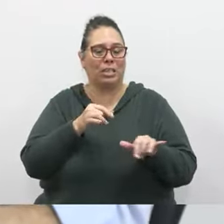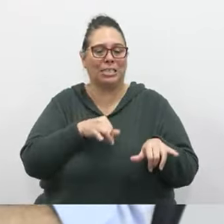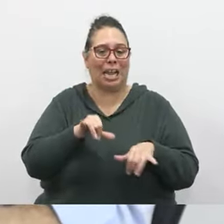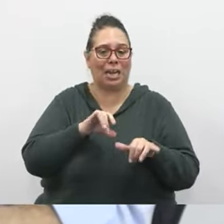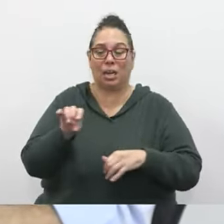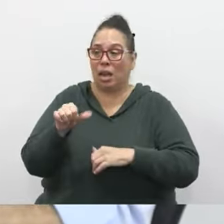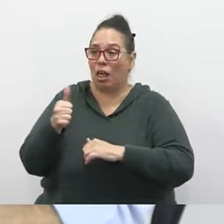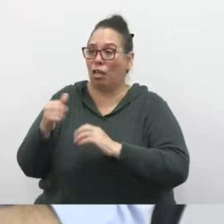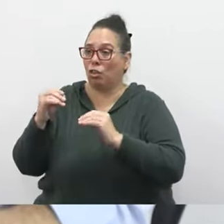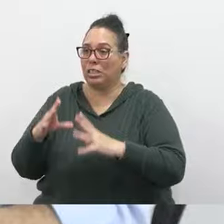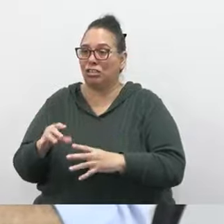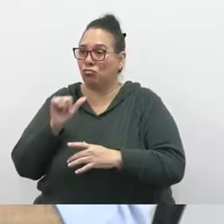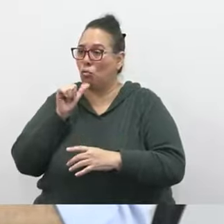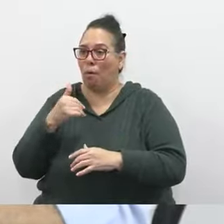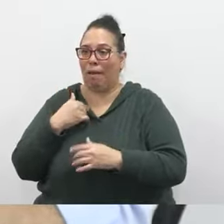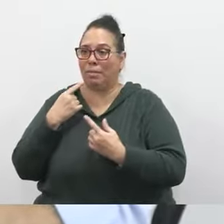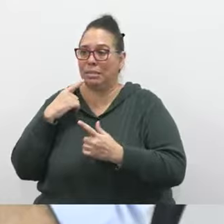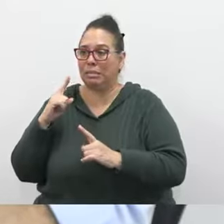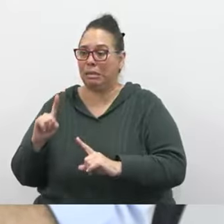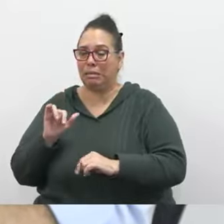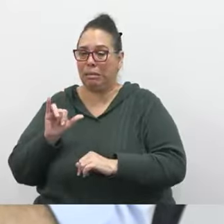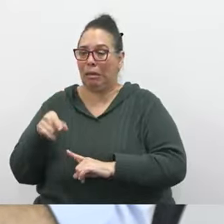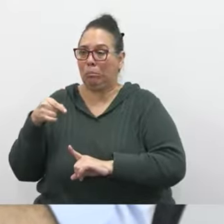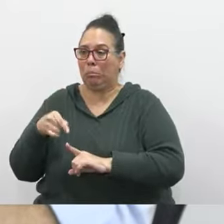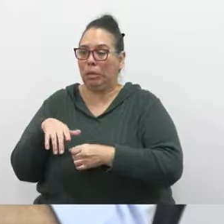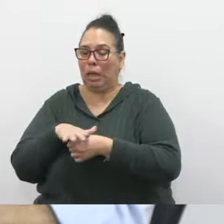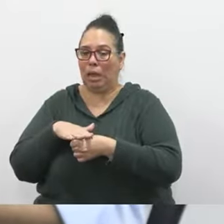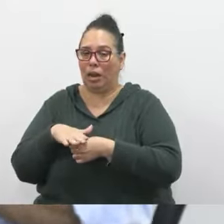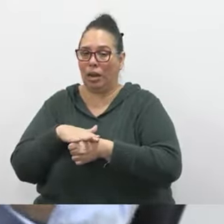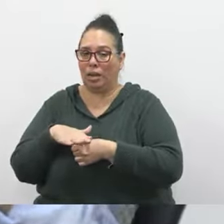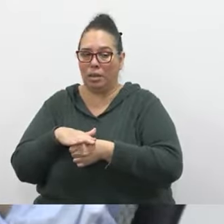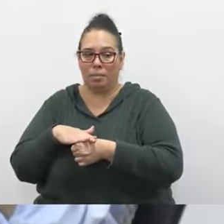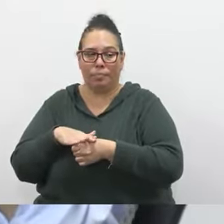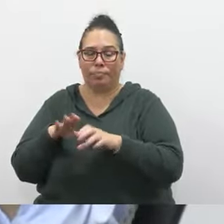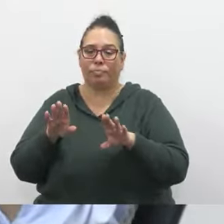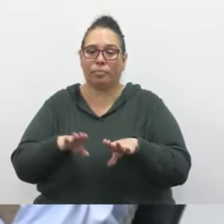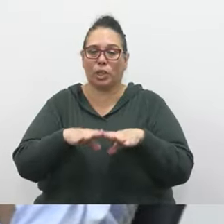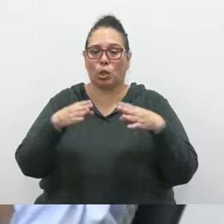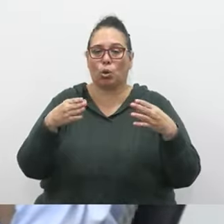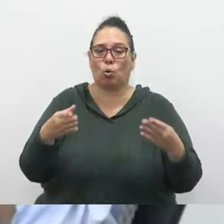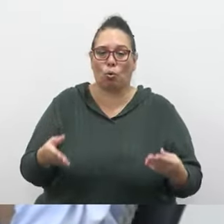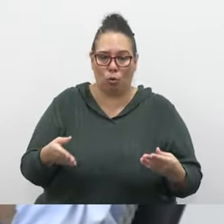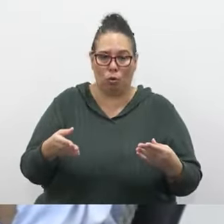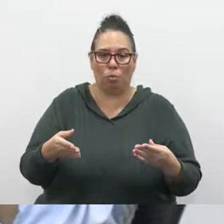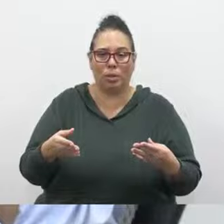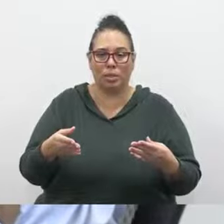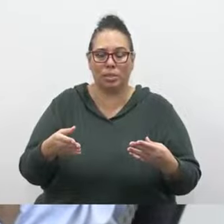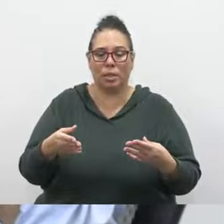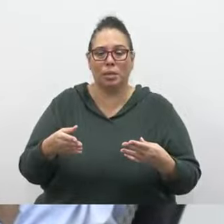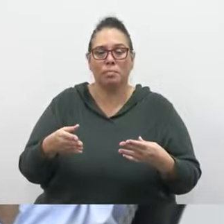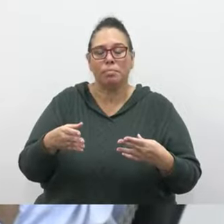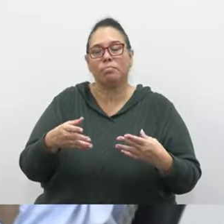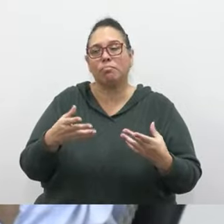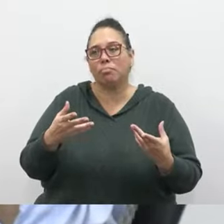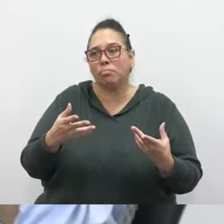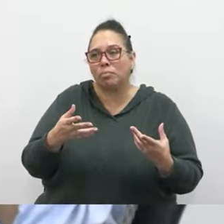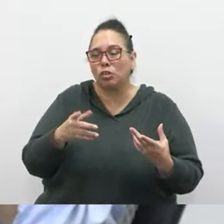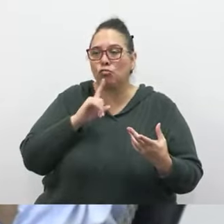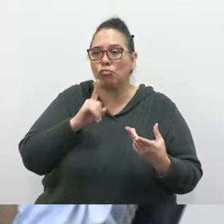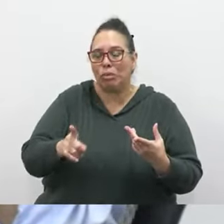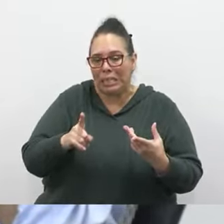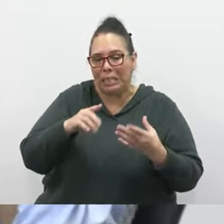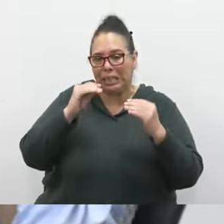not have had success in that particular area, it opens the door for the teachers to really learn from